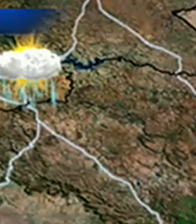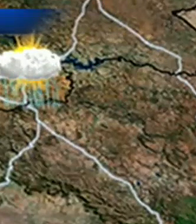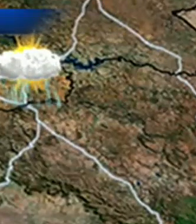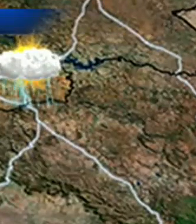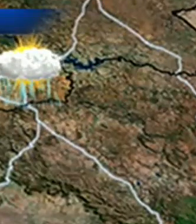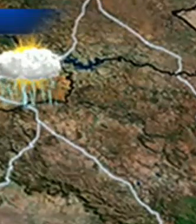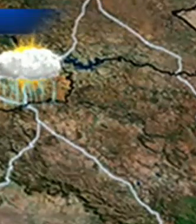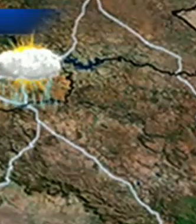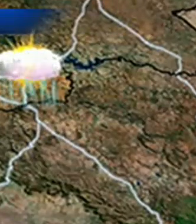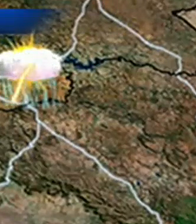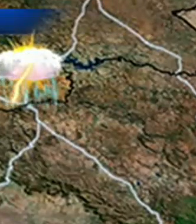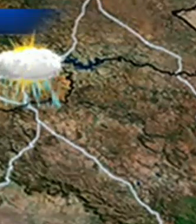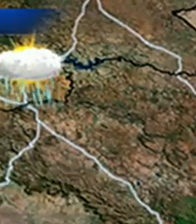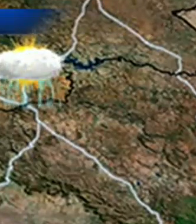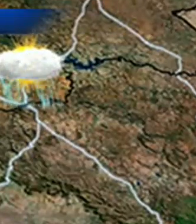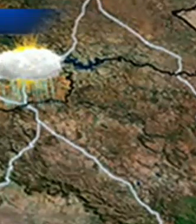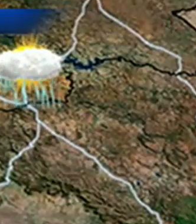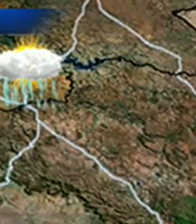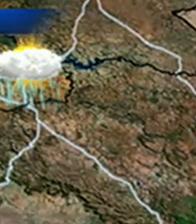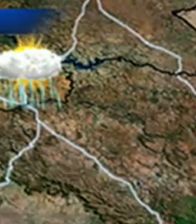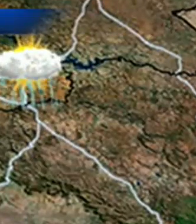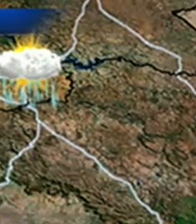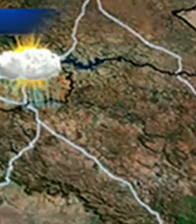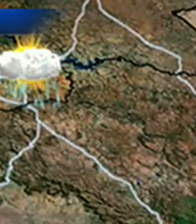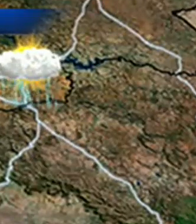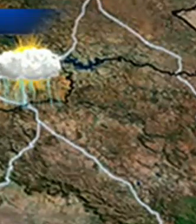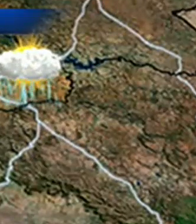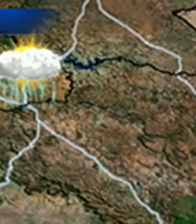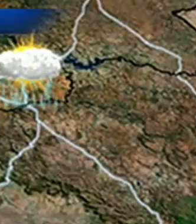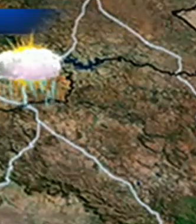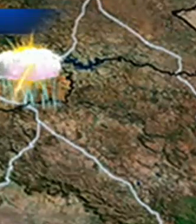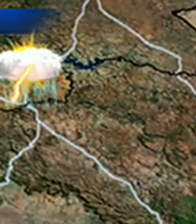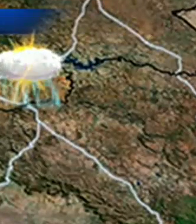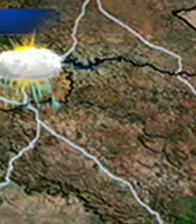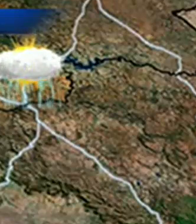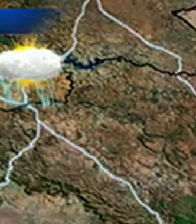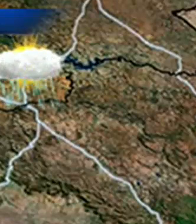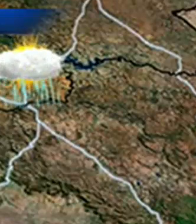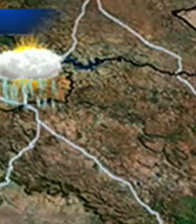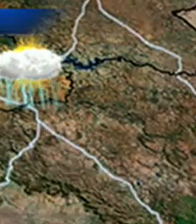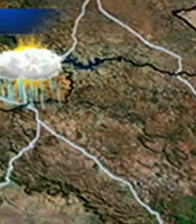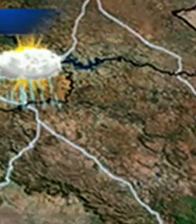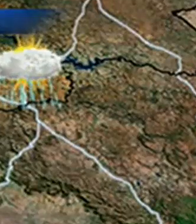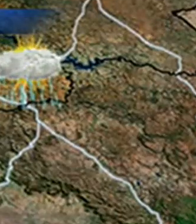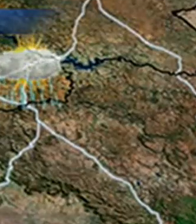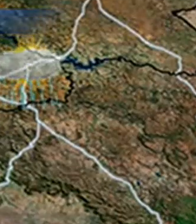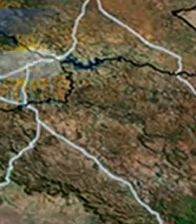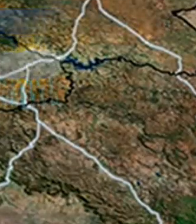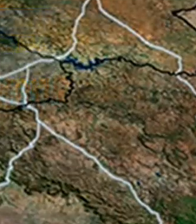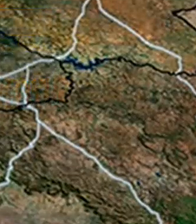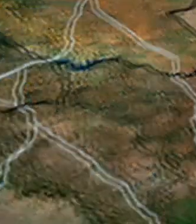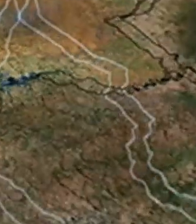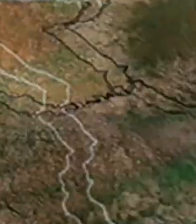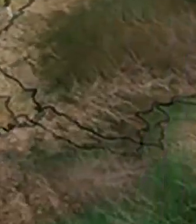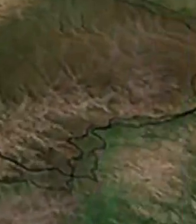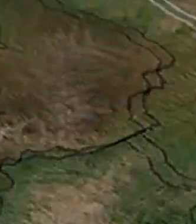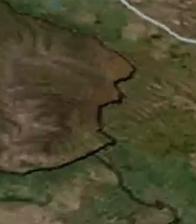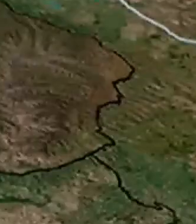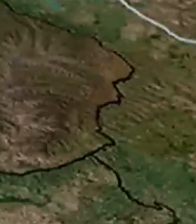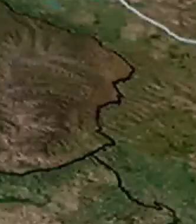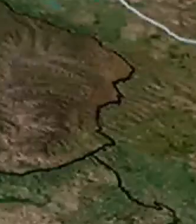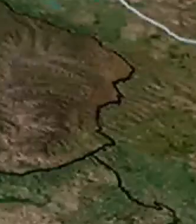tlhokomeleng go le ka dikarolong tse o le ka bo Upington o le ka bo Kuruman ka bo Kimberley rata ke masometharo ga botsena fela le ntšhano ga moleteng ka dikarolong tse